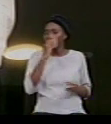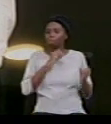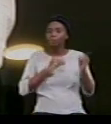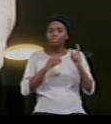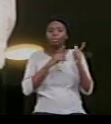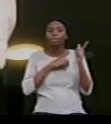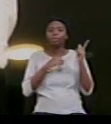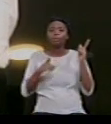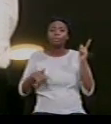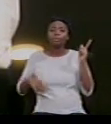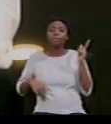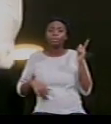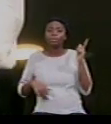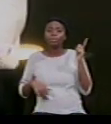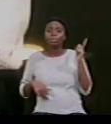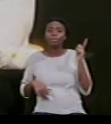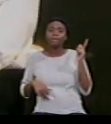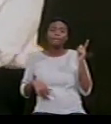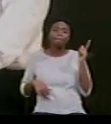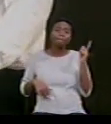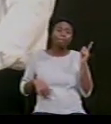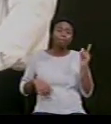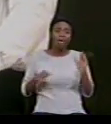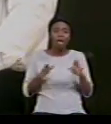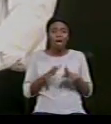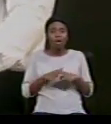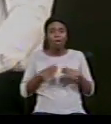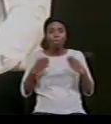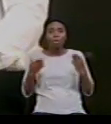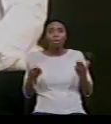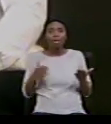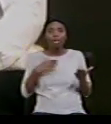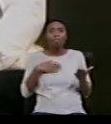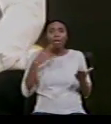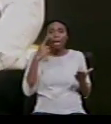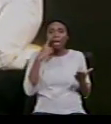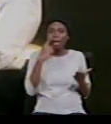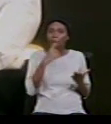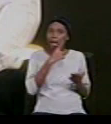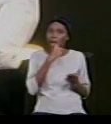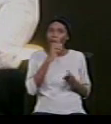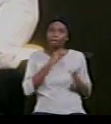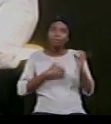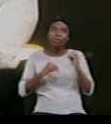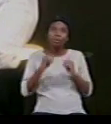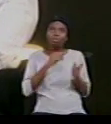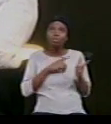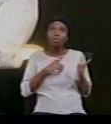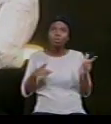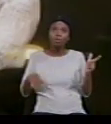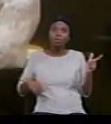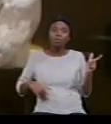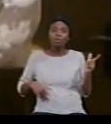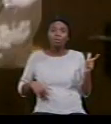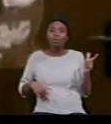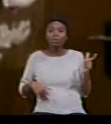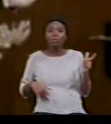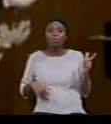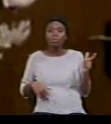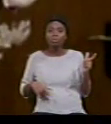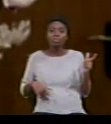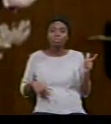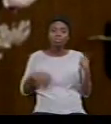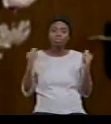oh Lord. Hallelujah, open my eyes, oh